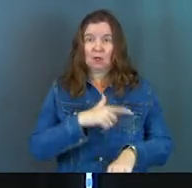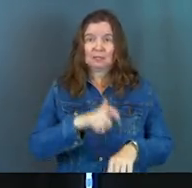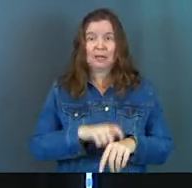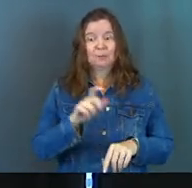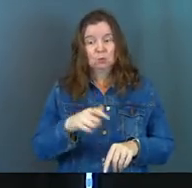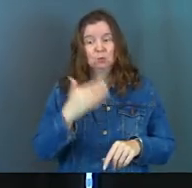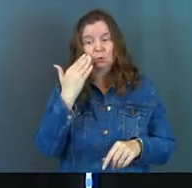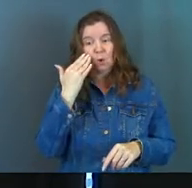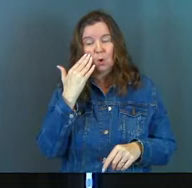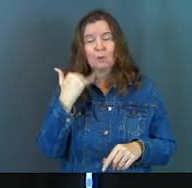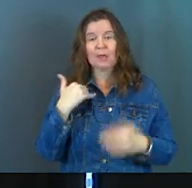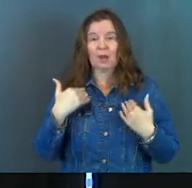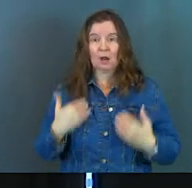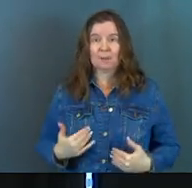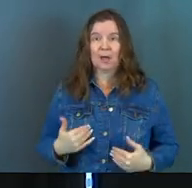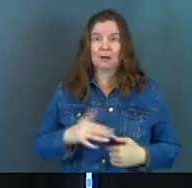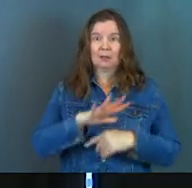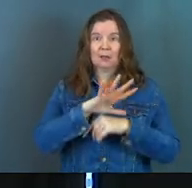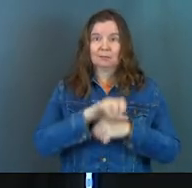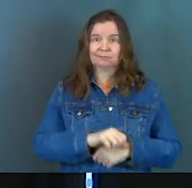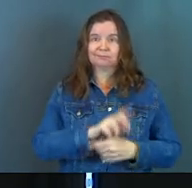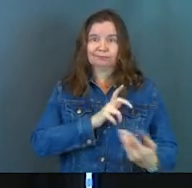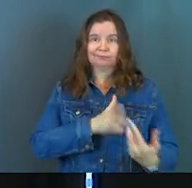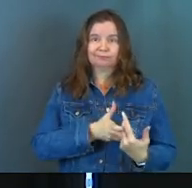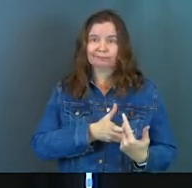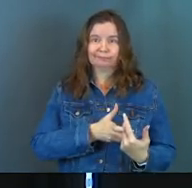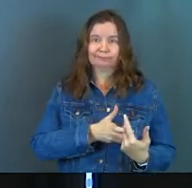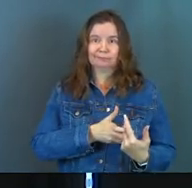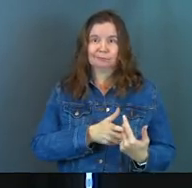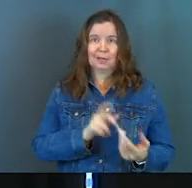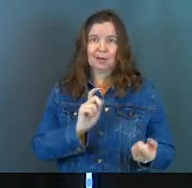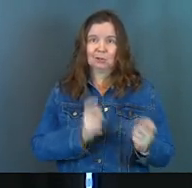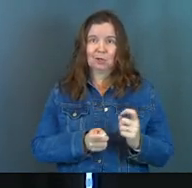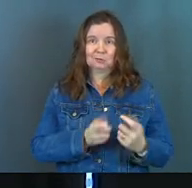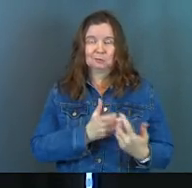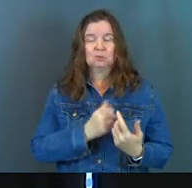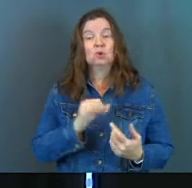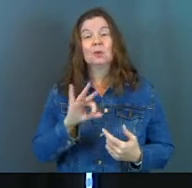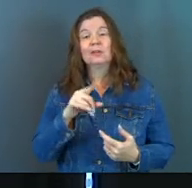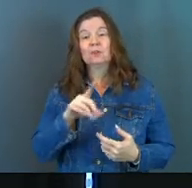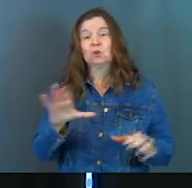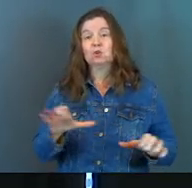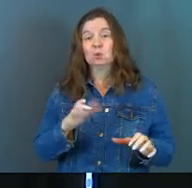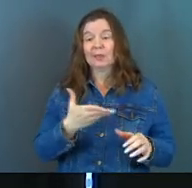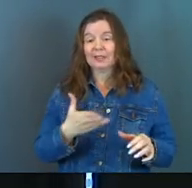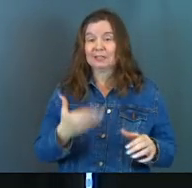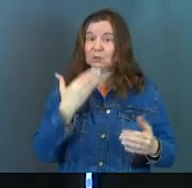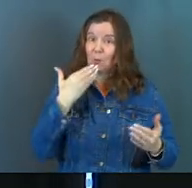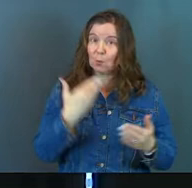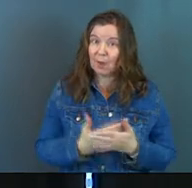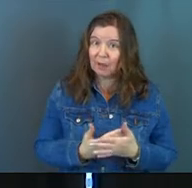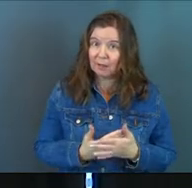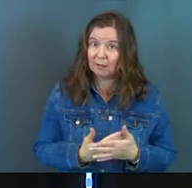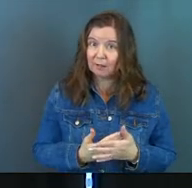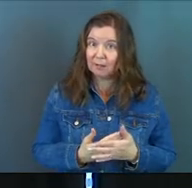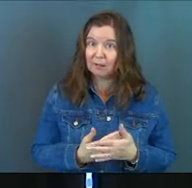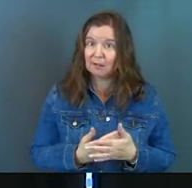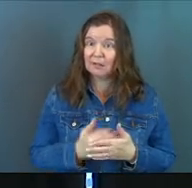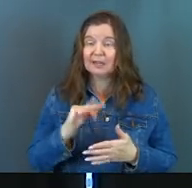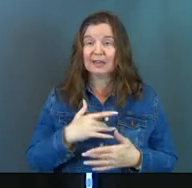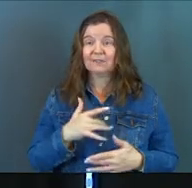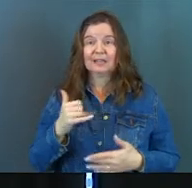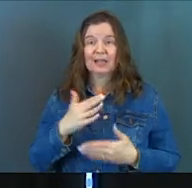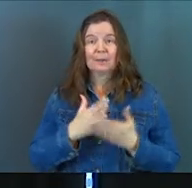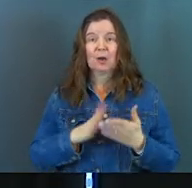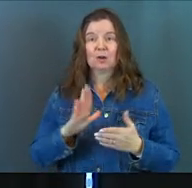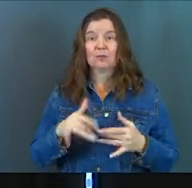time, you know that our bodies always adjust. It's the way that God made them, right? So if you're doing this well, it feels